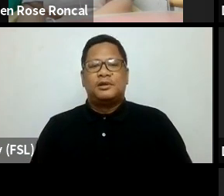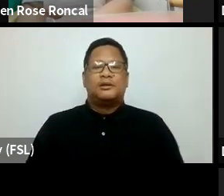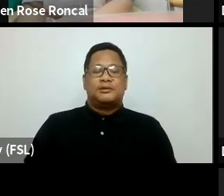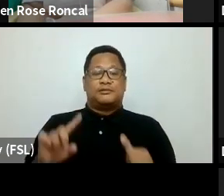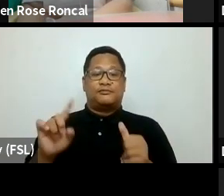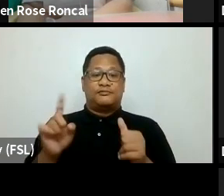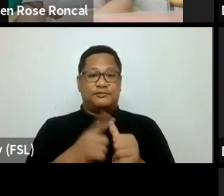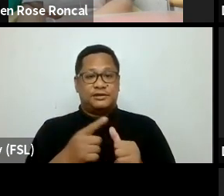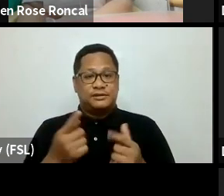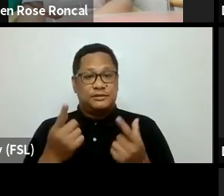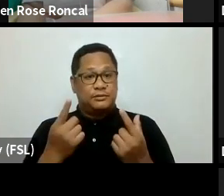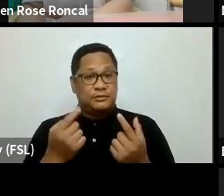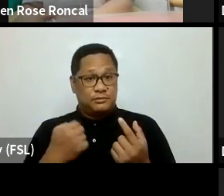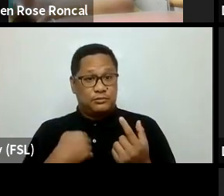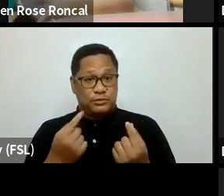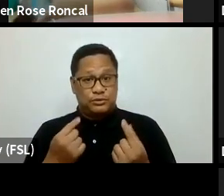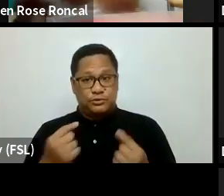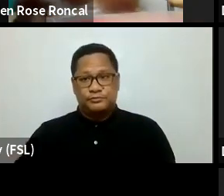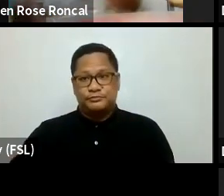to